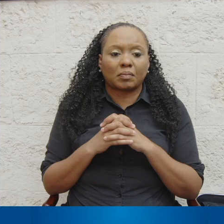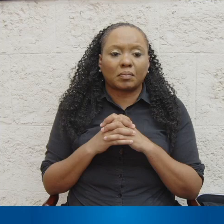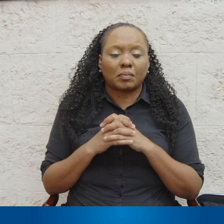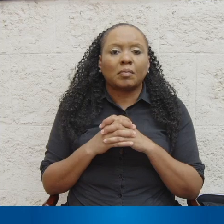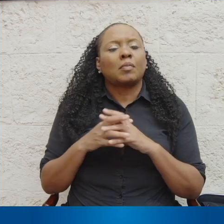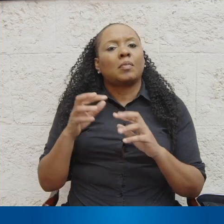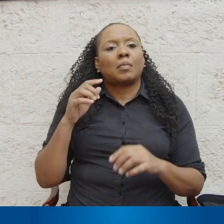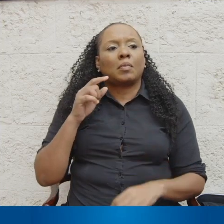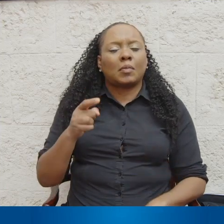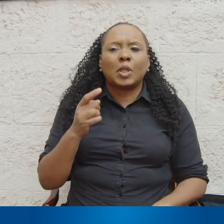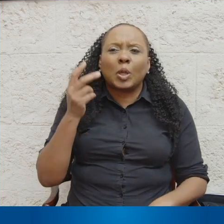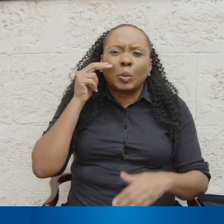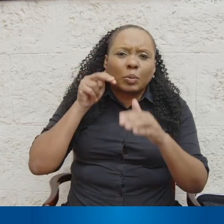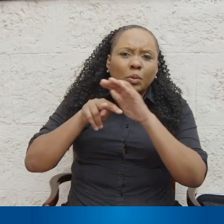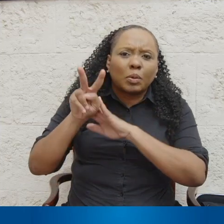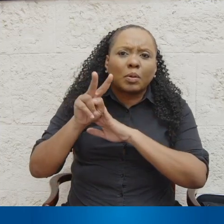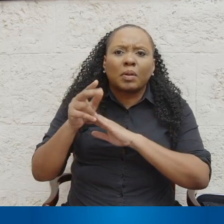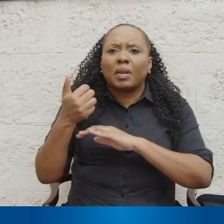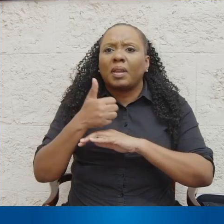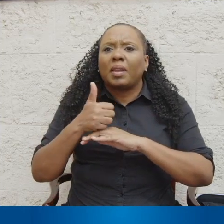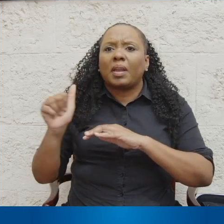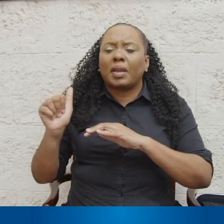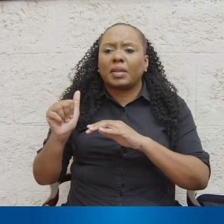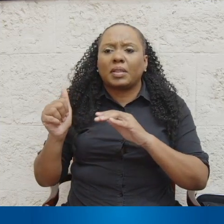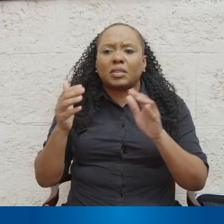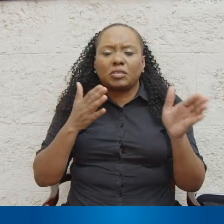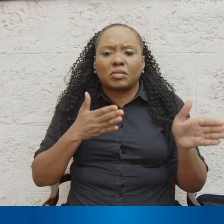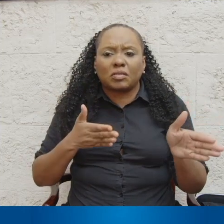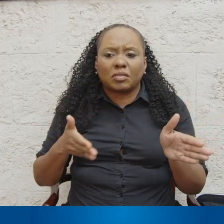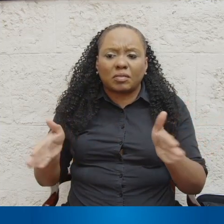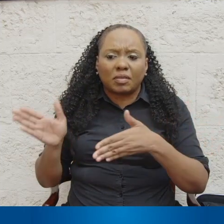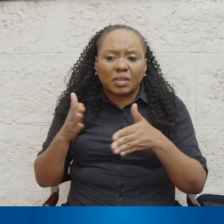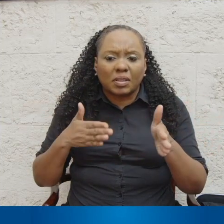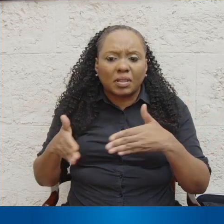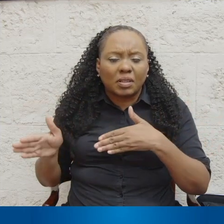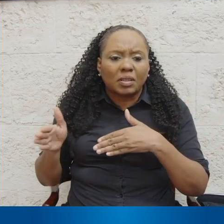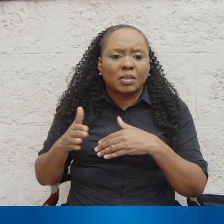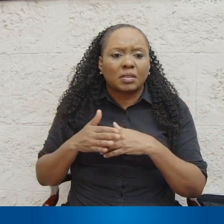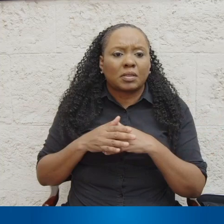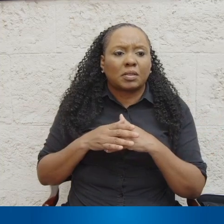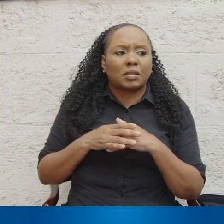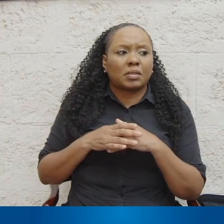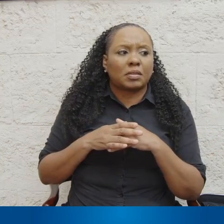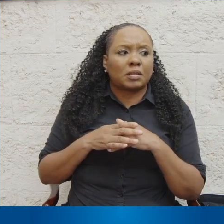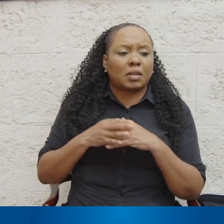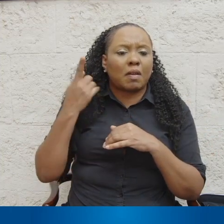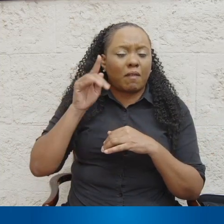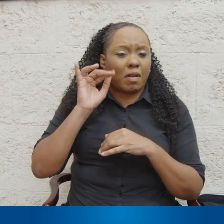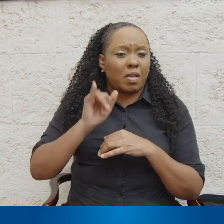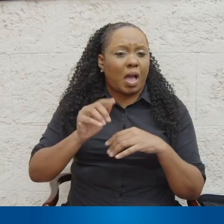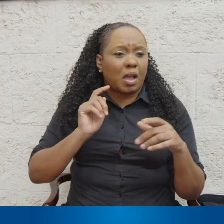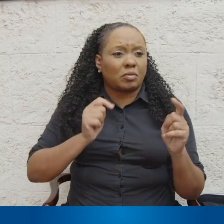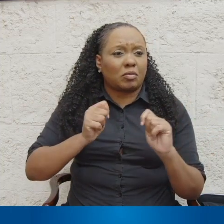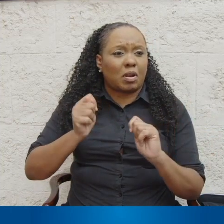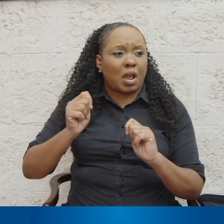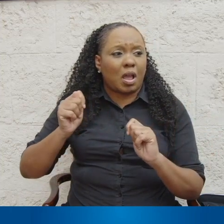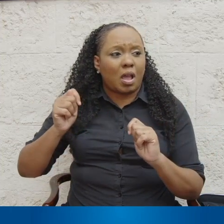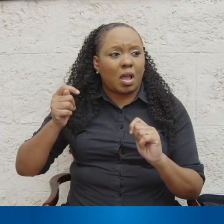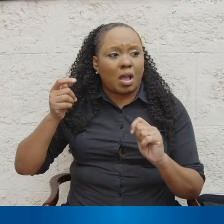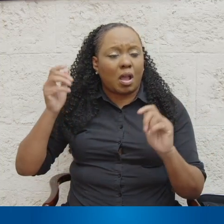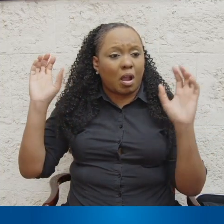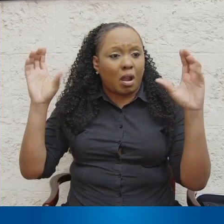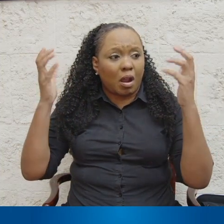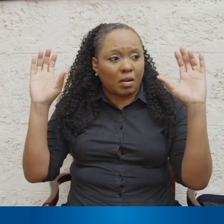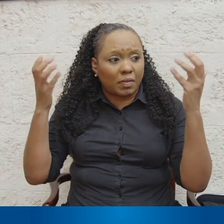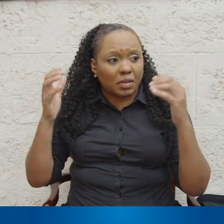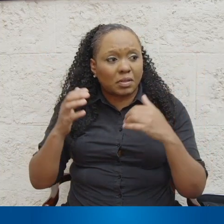well insights as to the type of pent-up demand that we can expect for this crop-over season? Yeah.